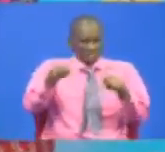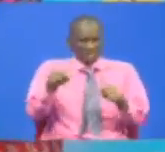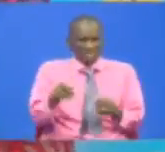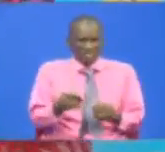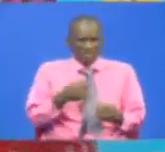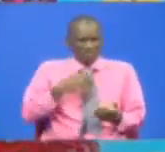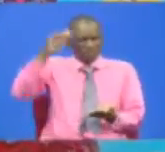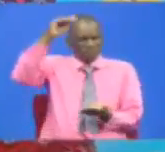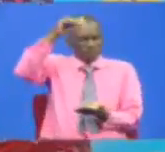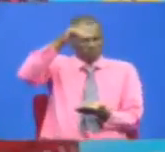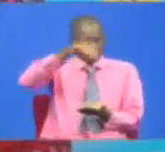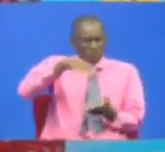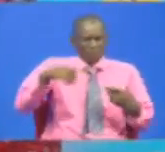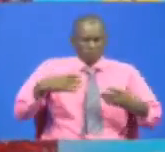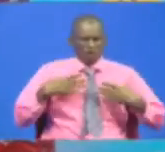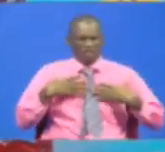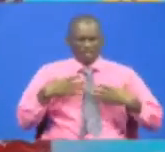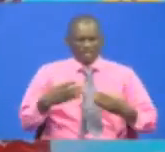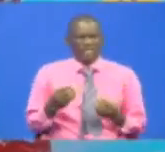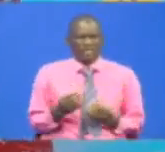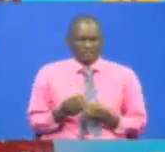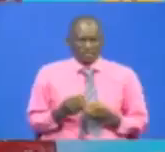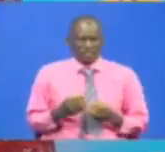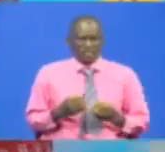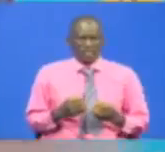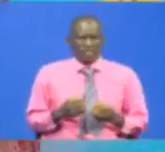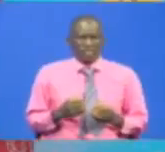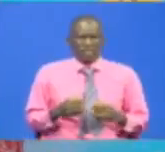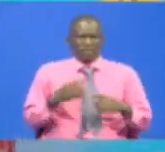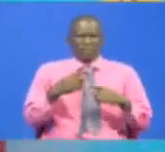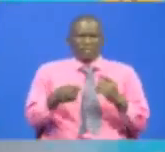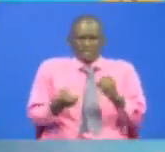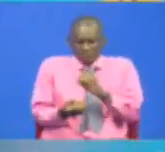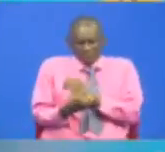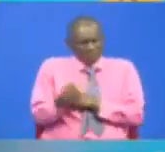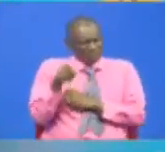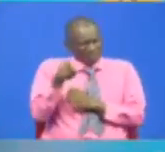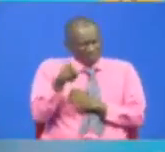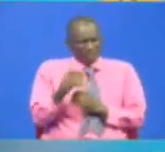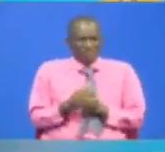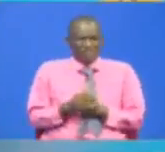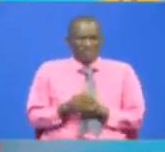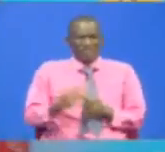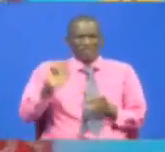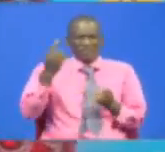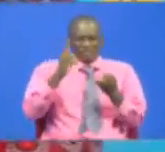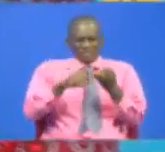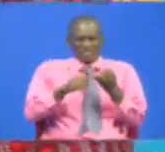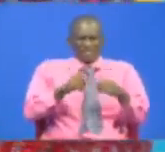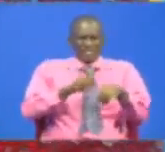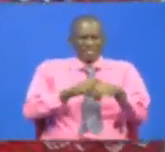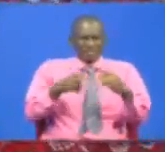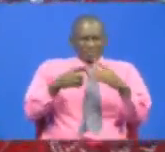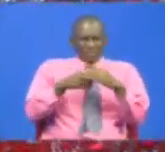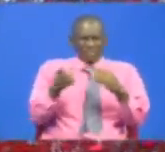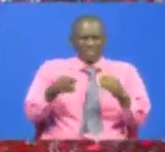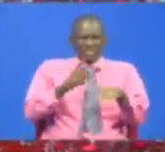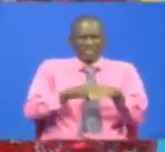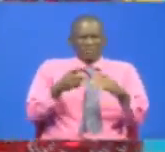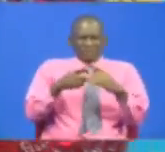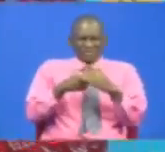There's a drop in the recoveries, but I'll explain this. First, when we started